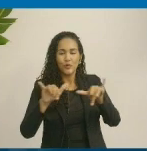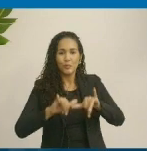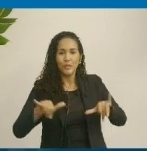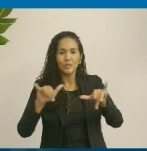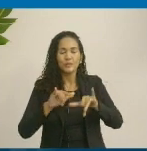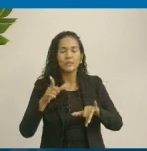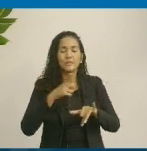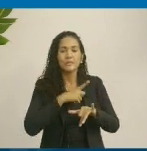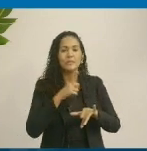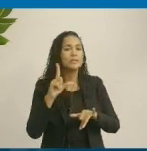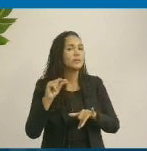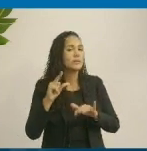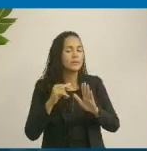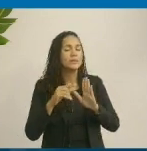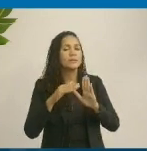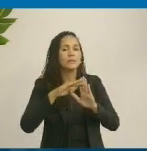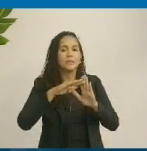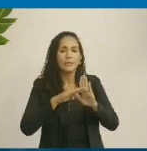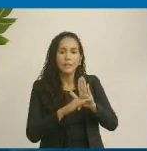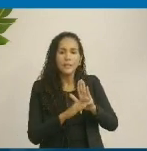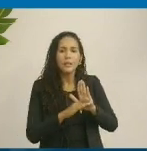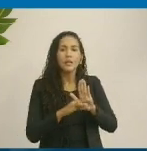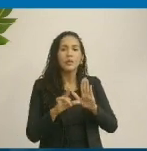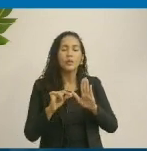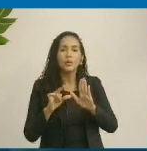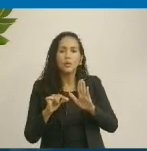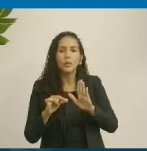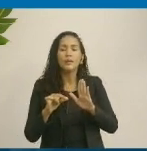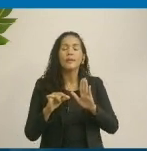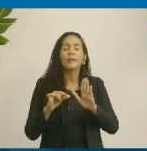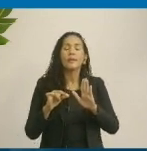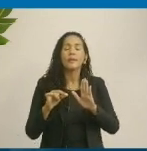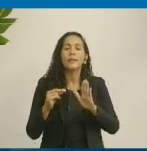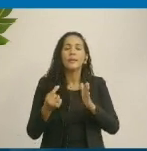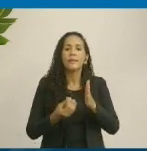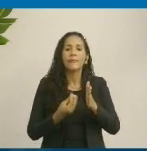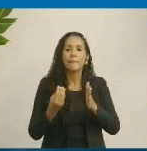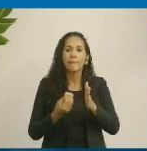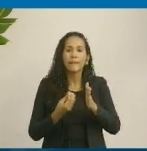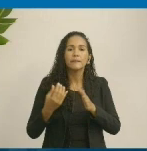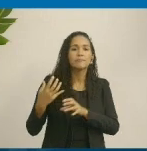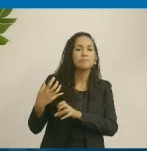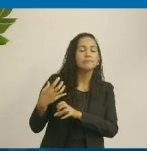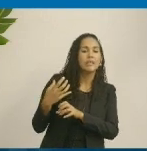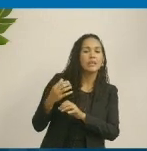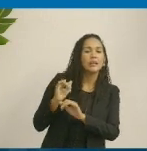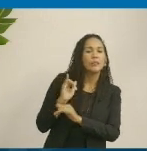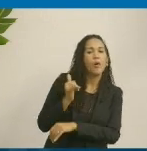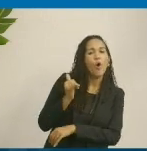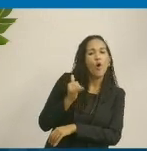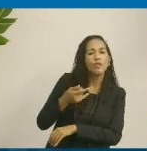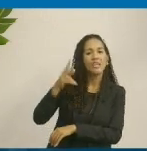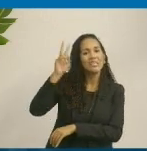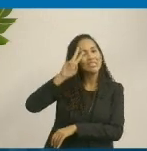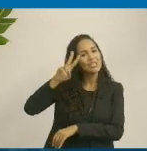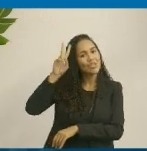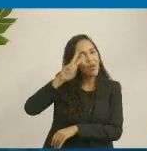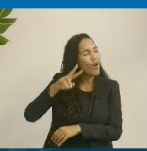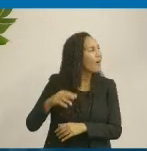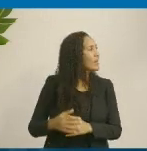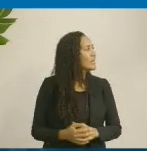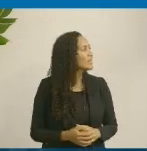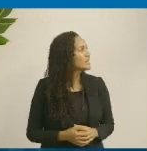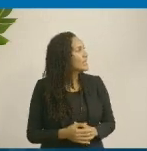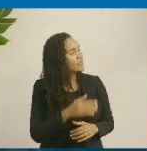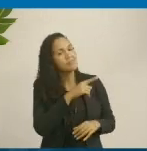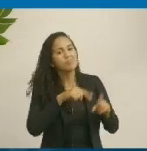some gamification elements. There's digital storytelling. I know there was talk about digital storytelling earlier today. And then obviously